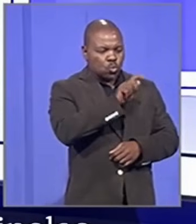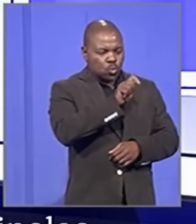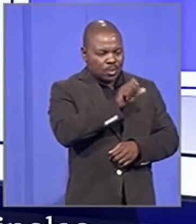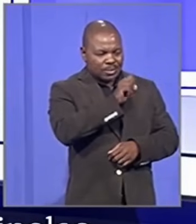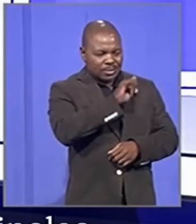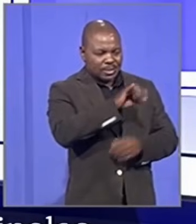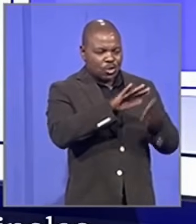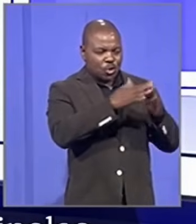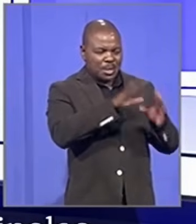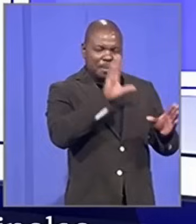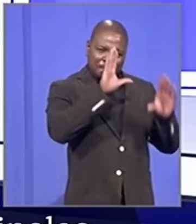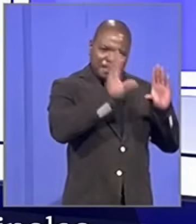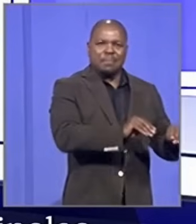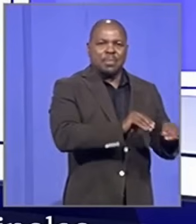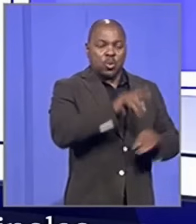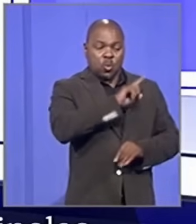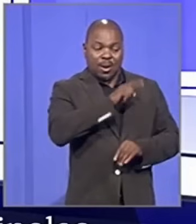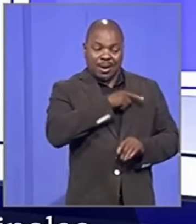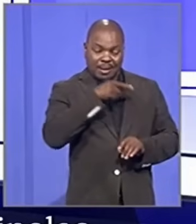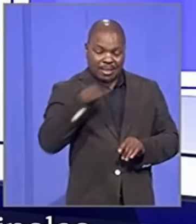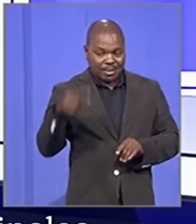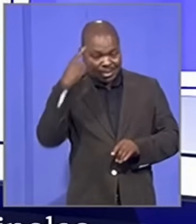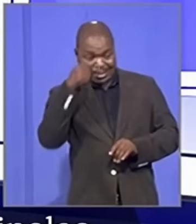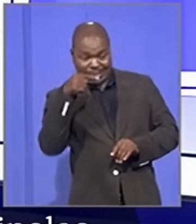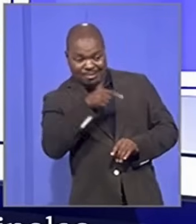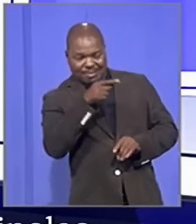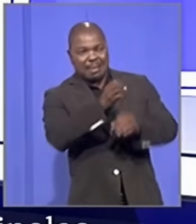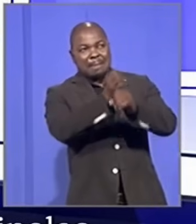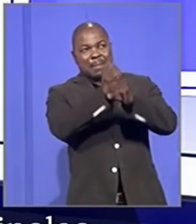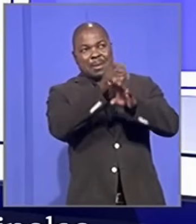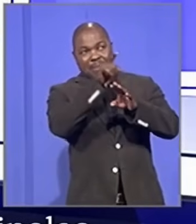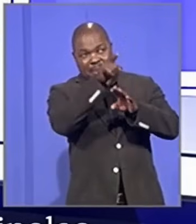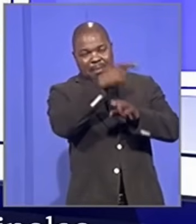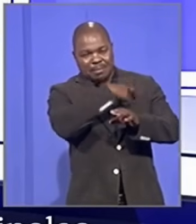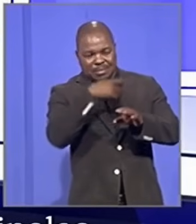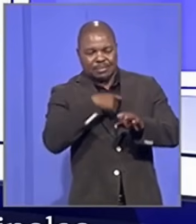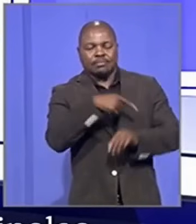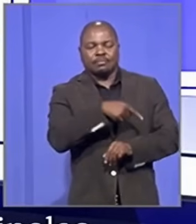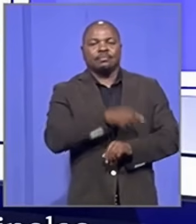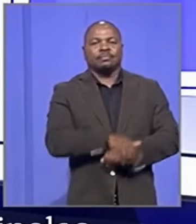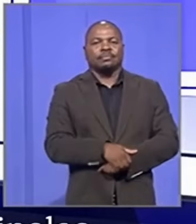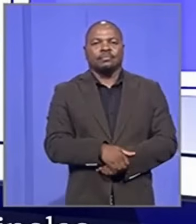go gonona gore wona mohlobo wo o amega polaong ya Habyarimana.